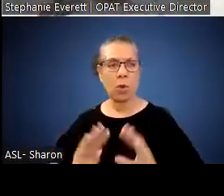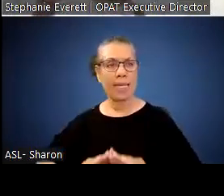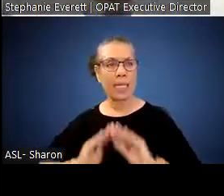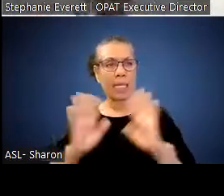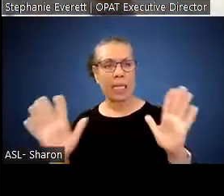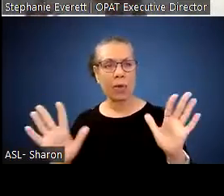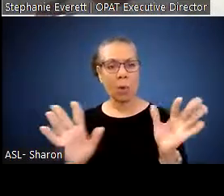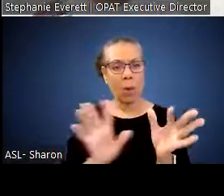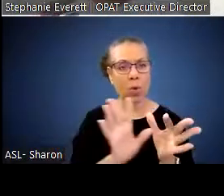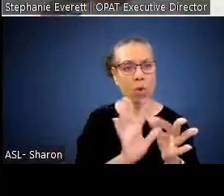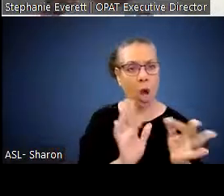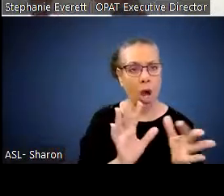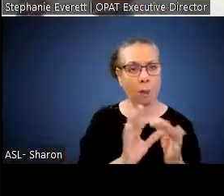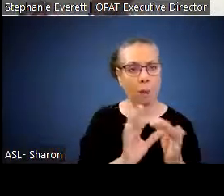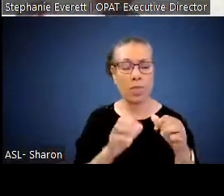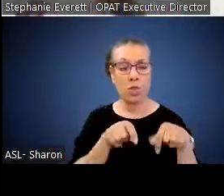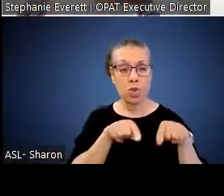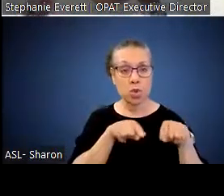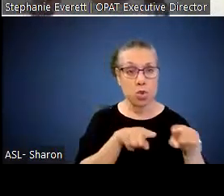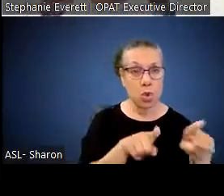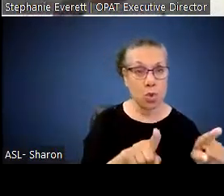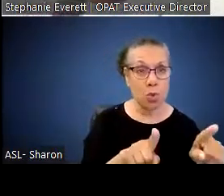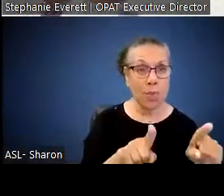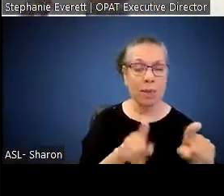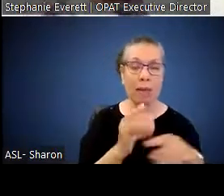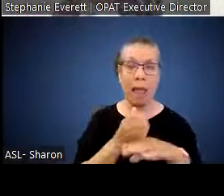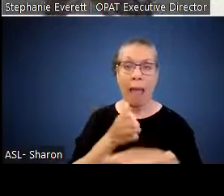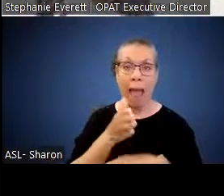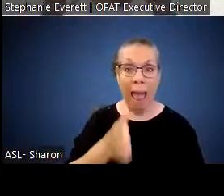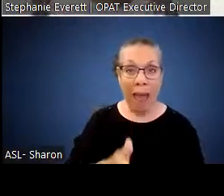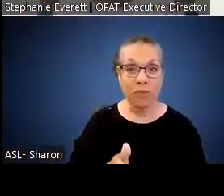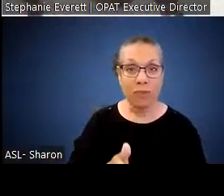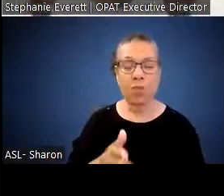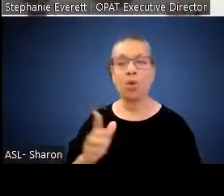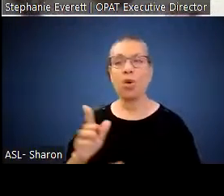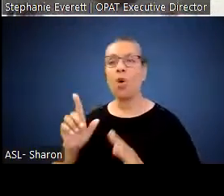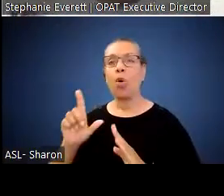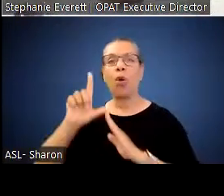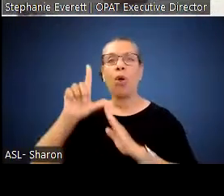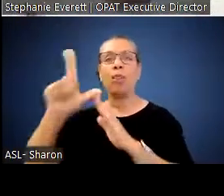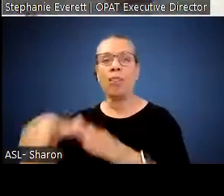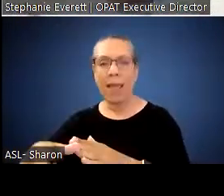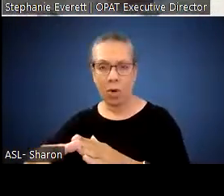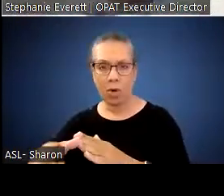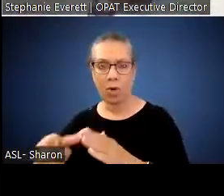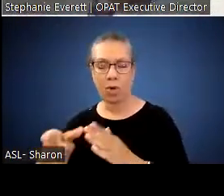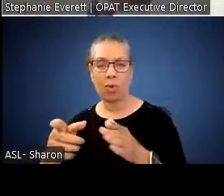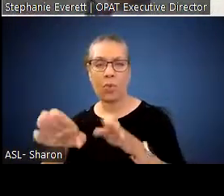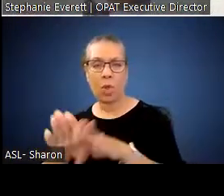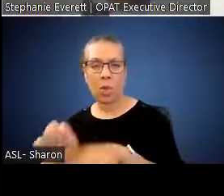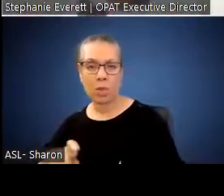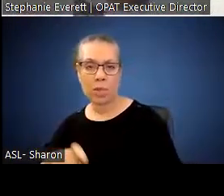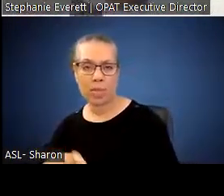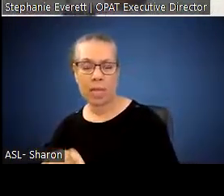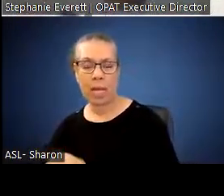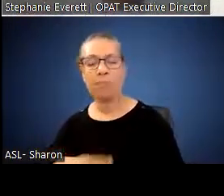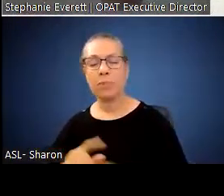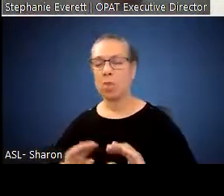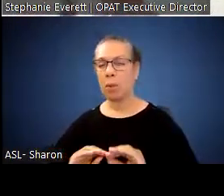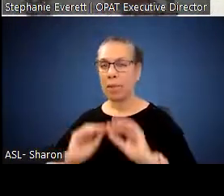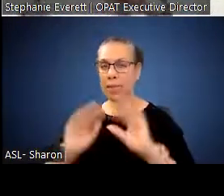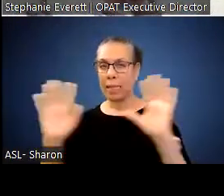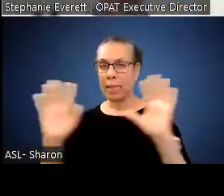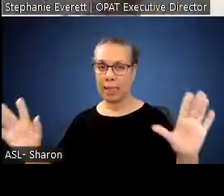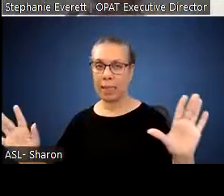that come in during email that someone may, or questions that someone may, other members may want to hear in the community. So I want to make sure that we